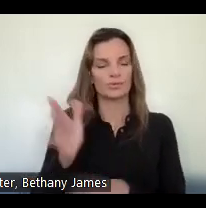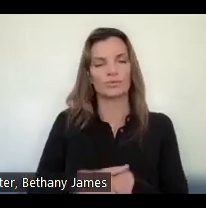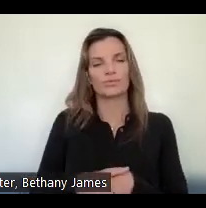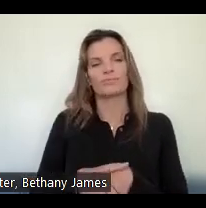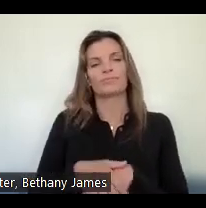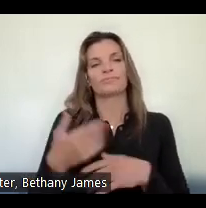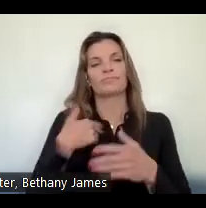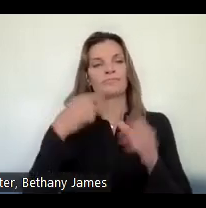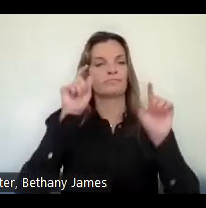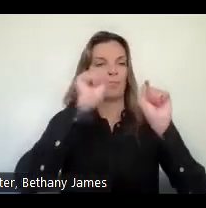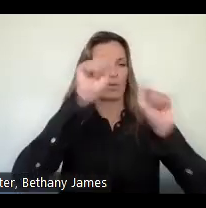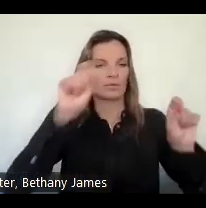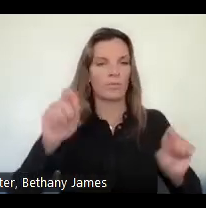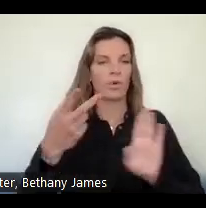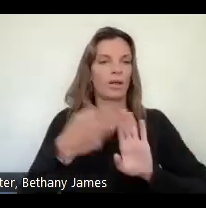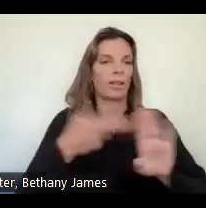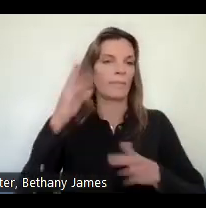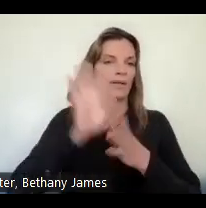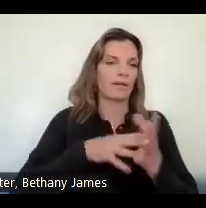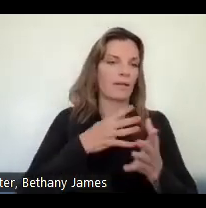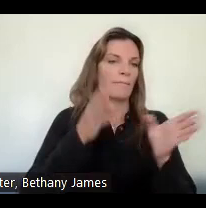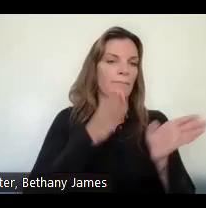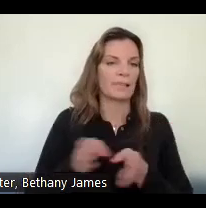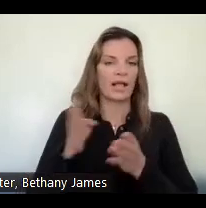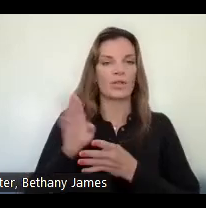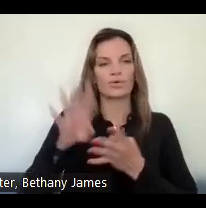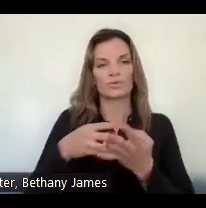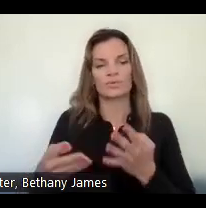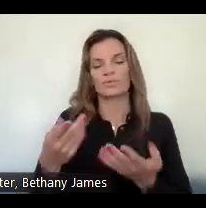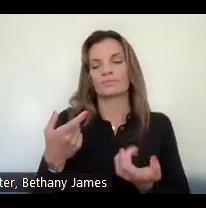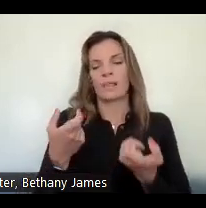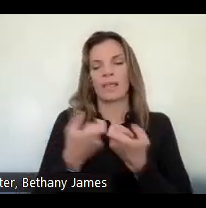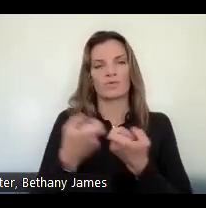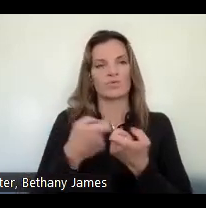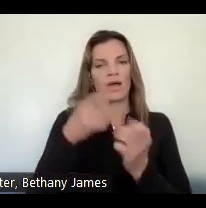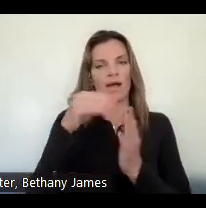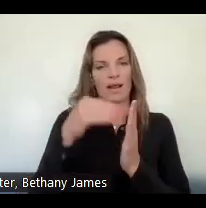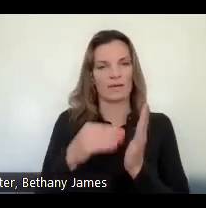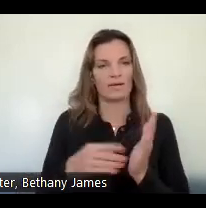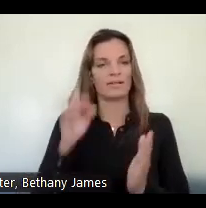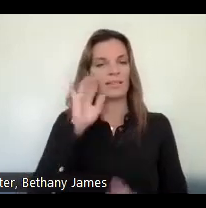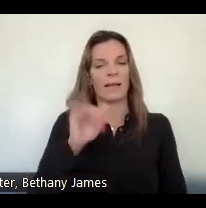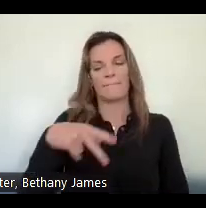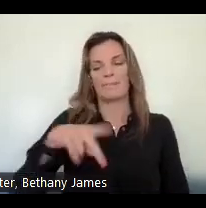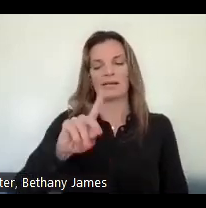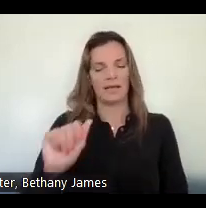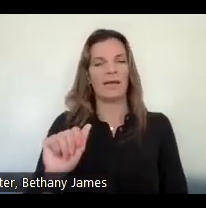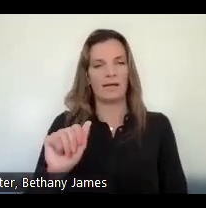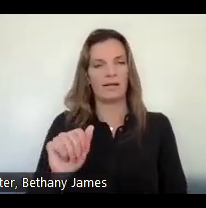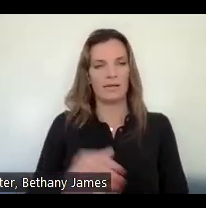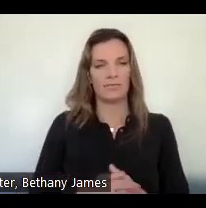boards, labels, calendars, planners, electronic organizers that are similar to PDAs if you're familiar with